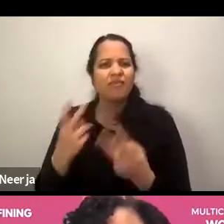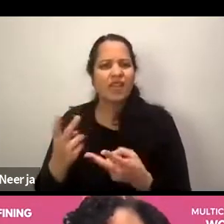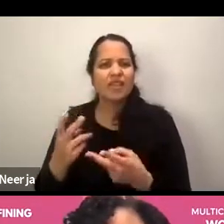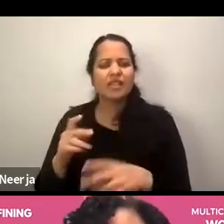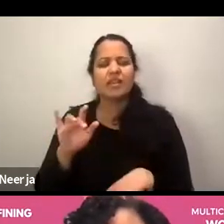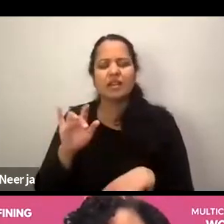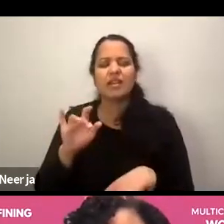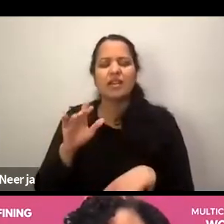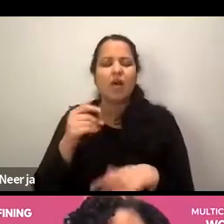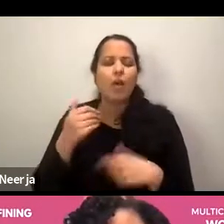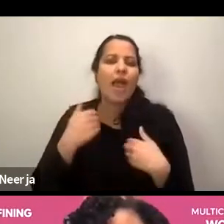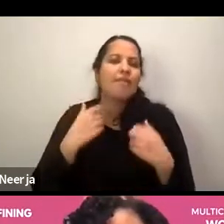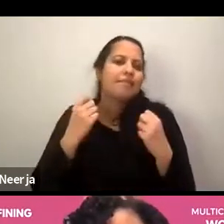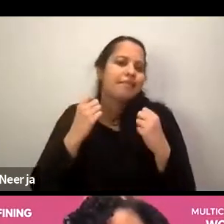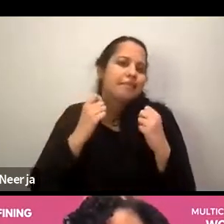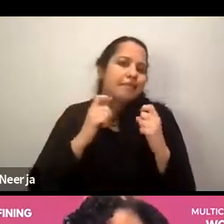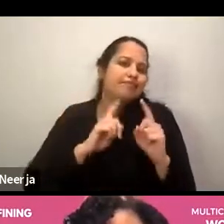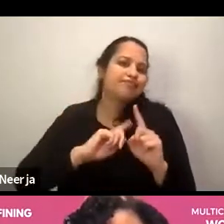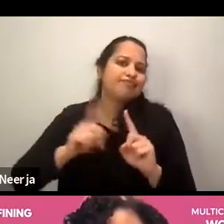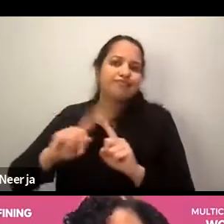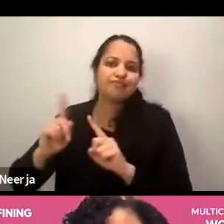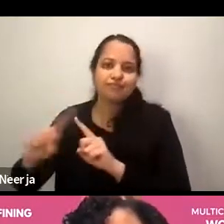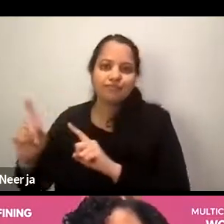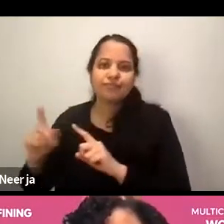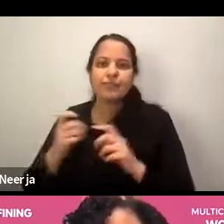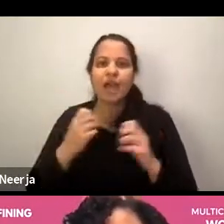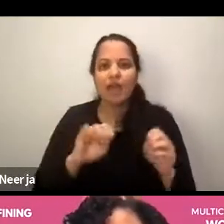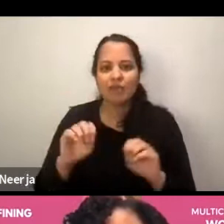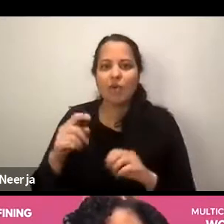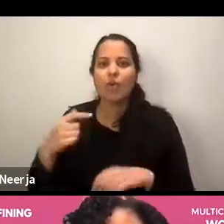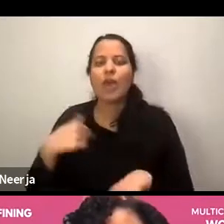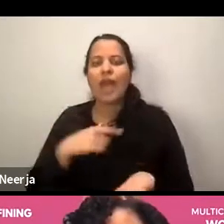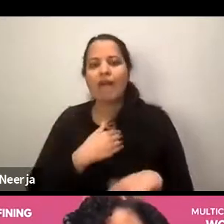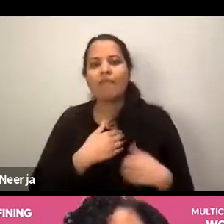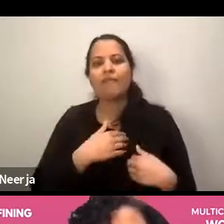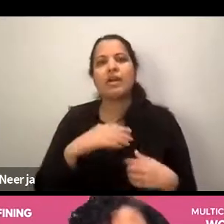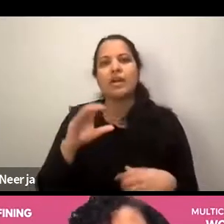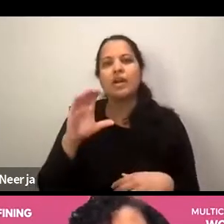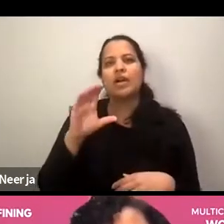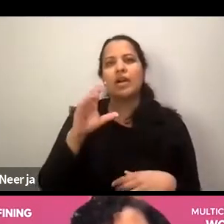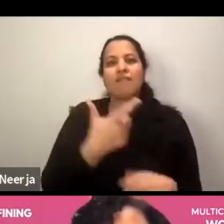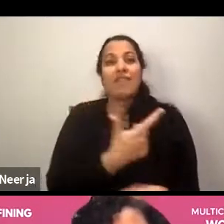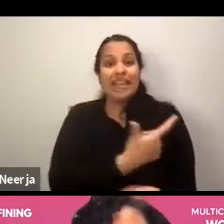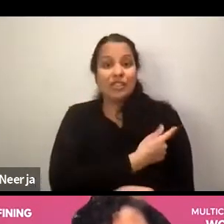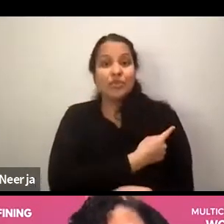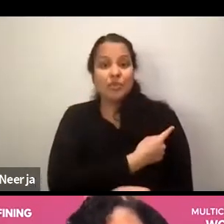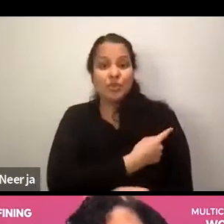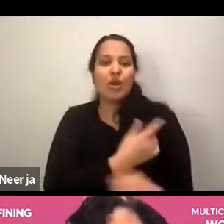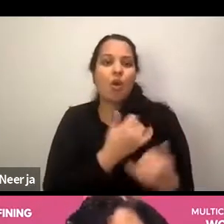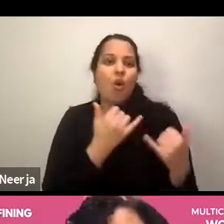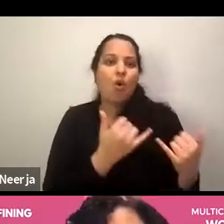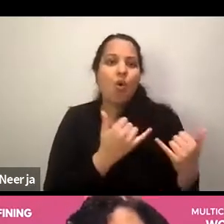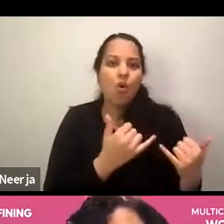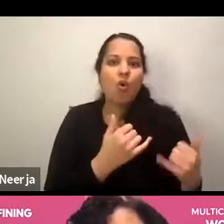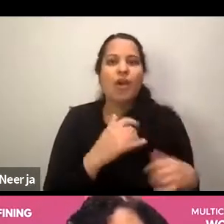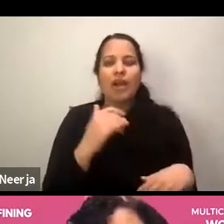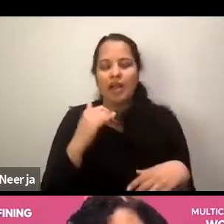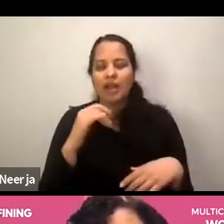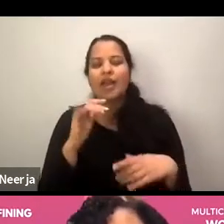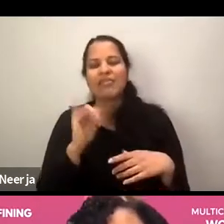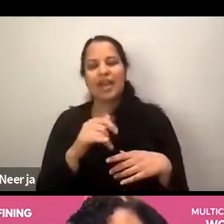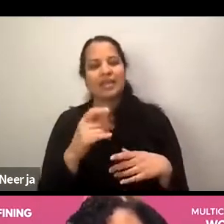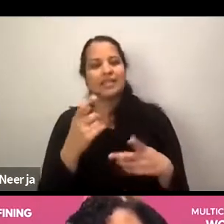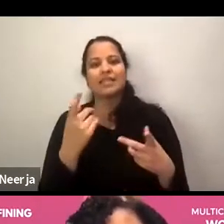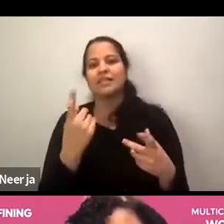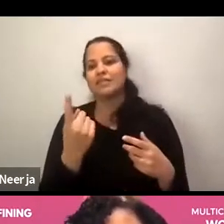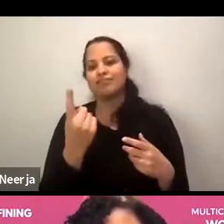campaigns. So, if you're not aware, we have Vacúnate Hoy, which is, get the vaccine today. And this is like a one-stop place